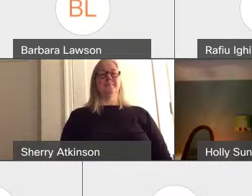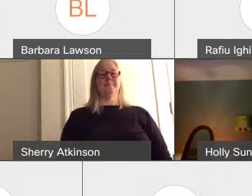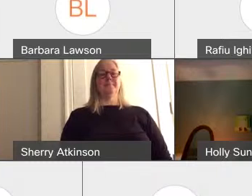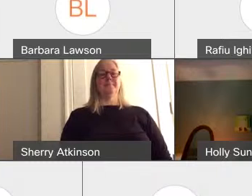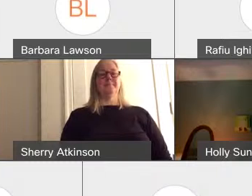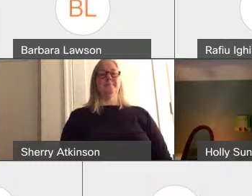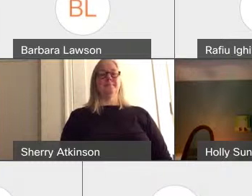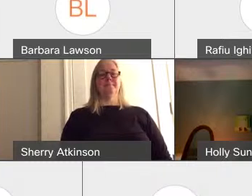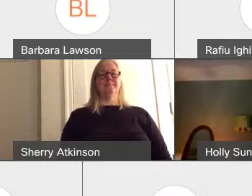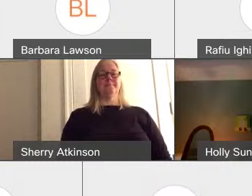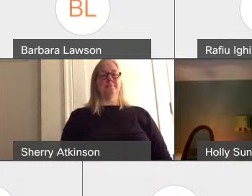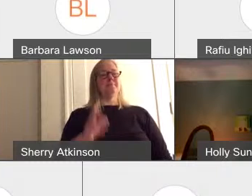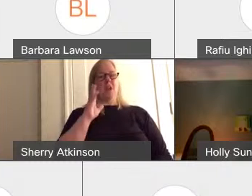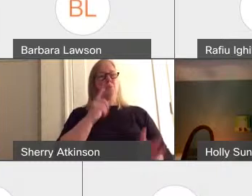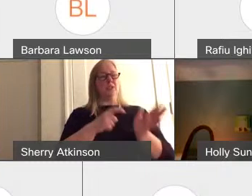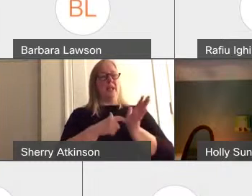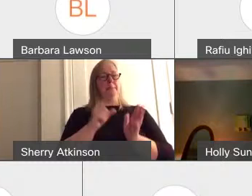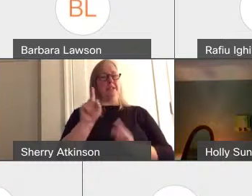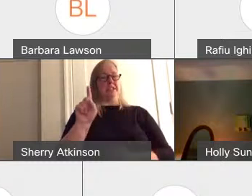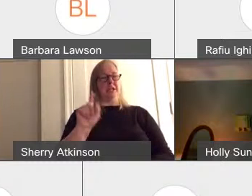It will take me a second.